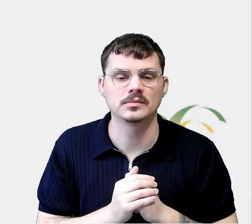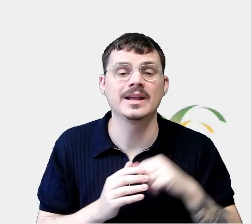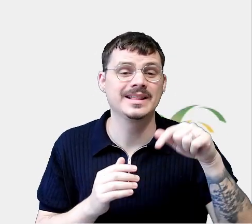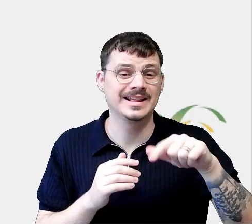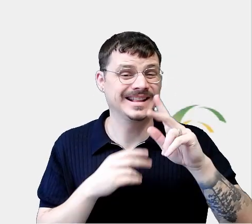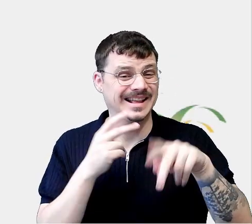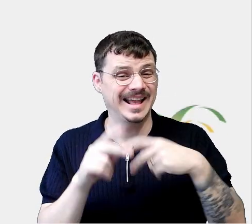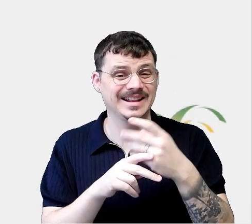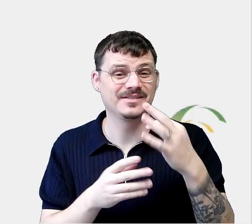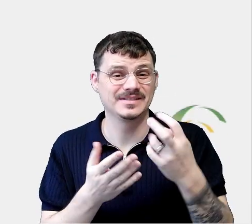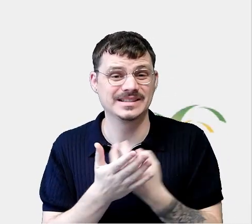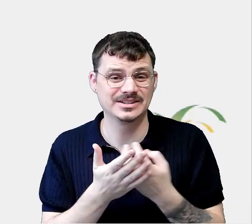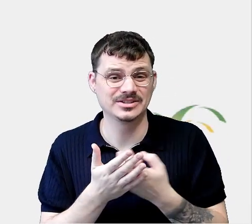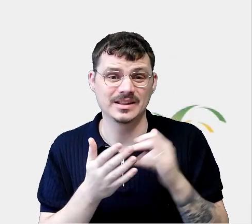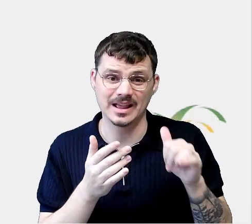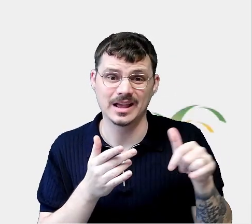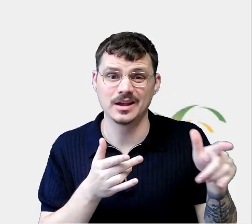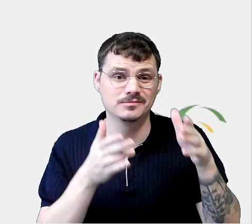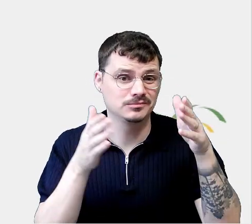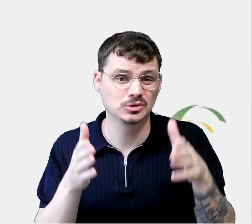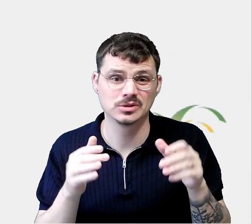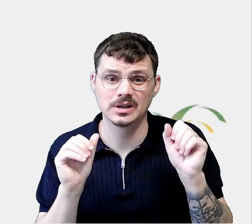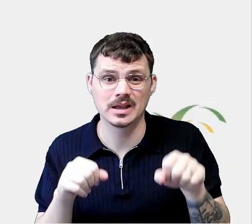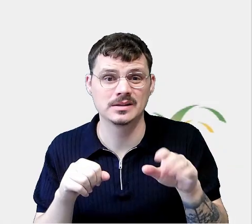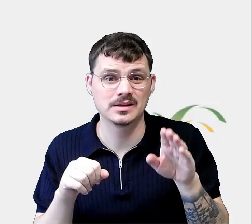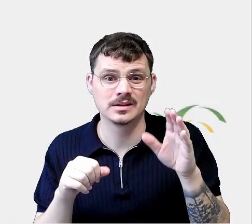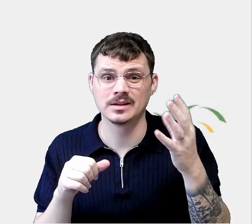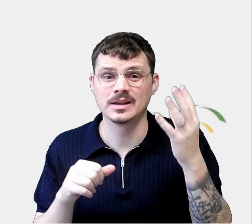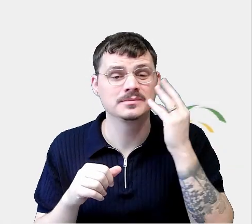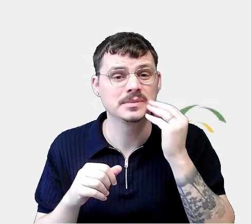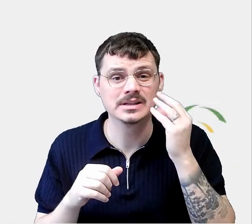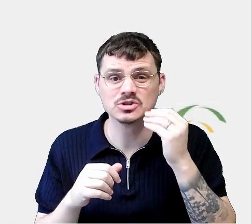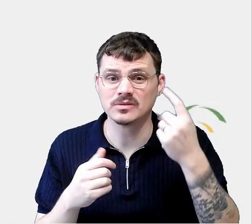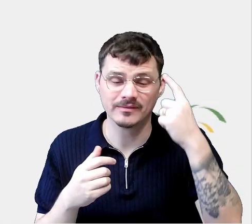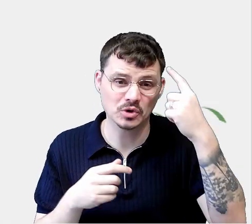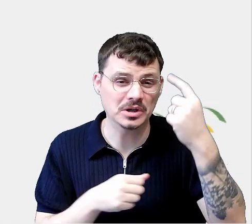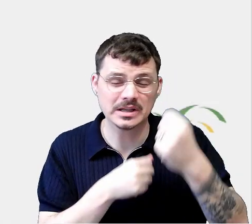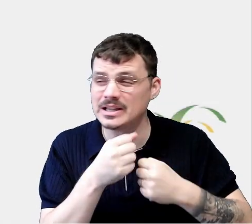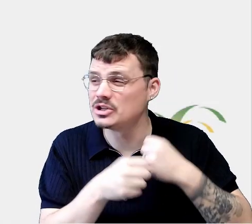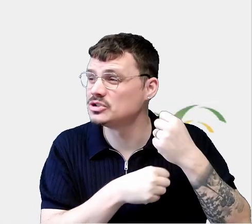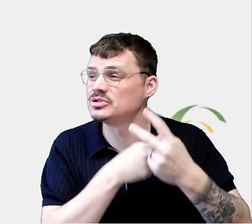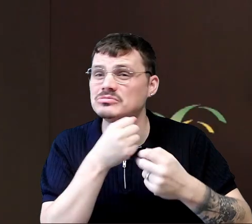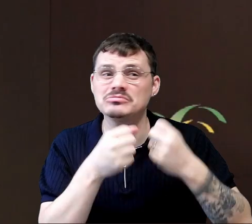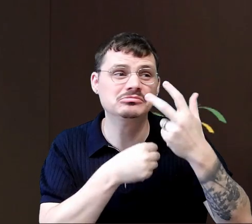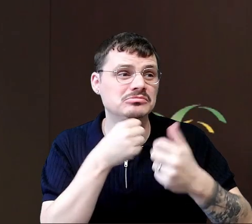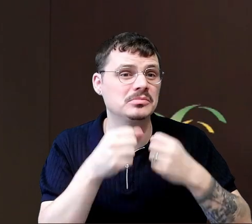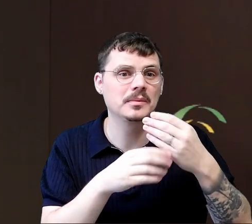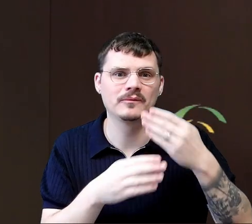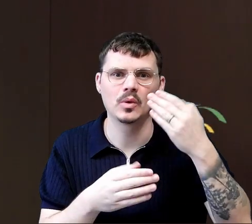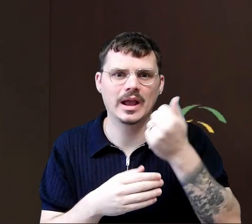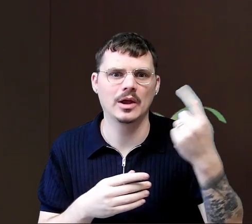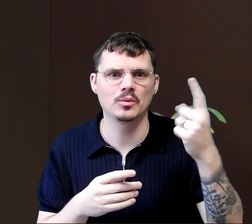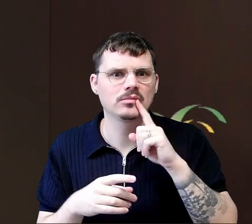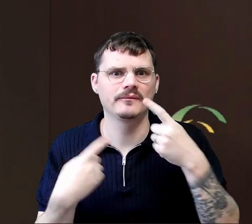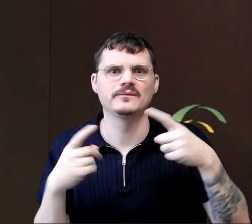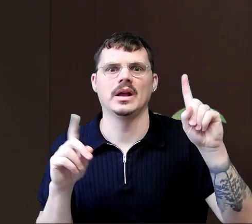This is the type of seizure that a person can be experiencing for years before anybody catches